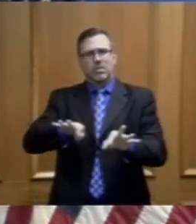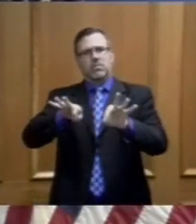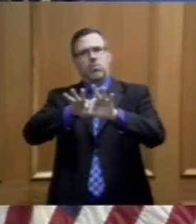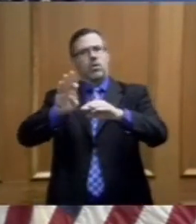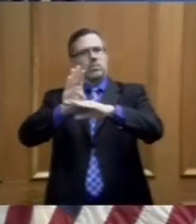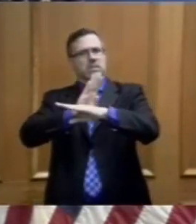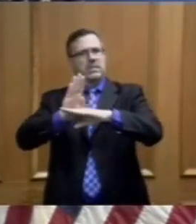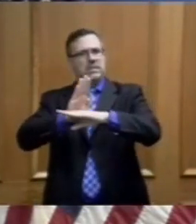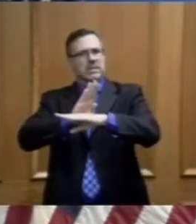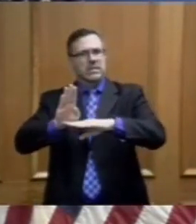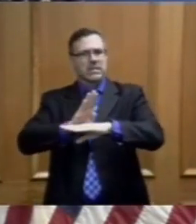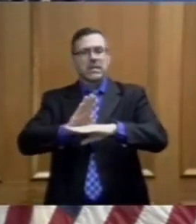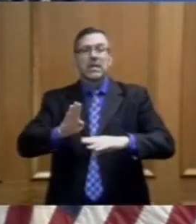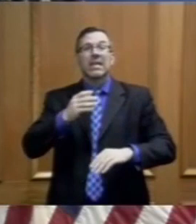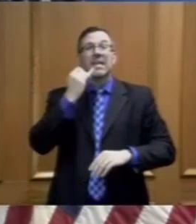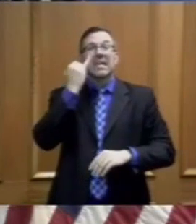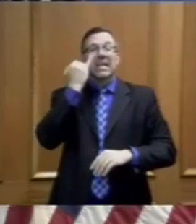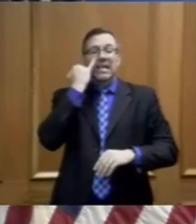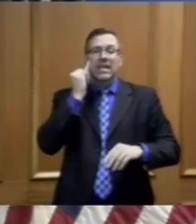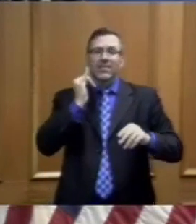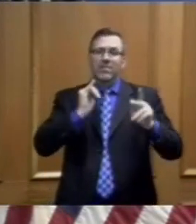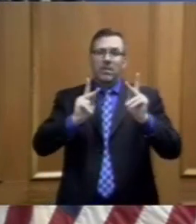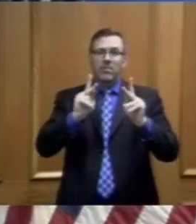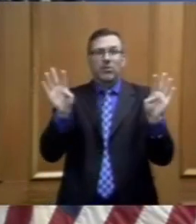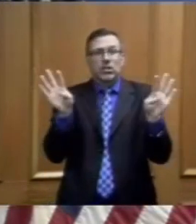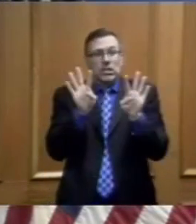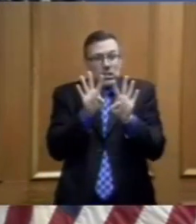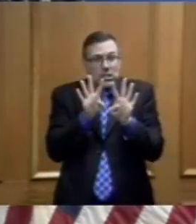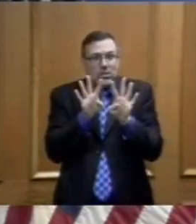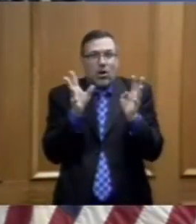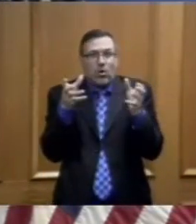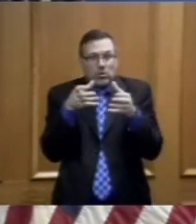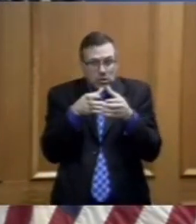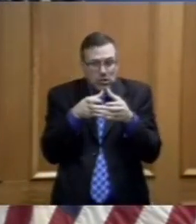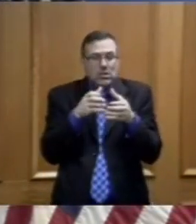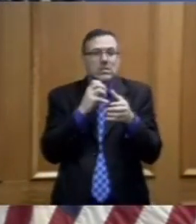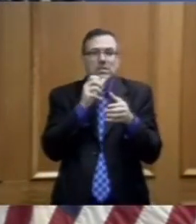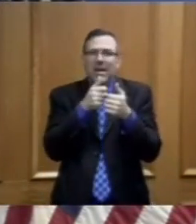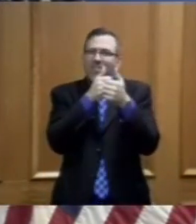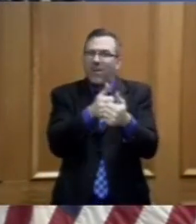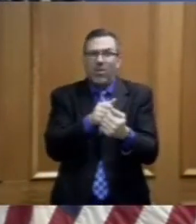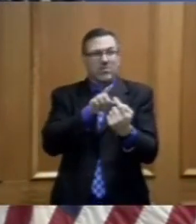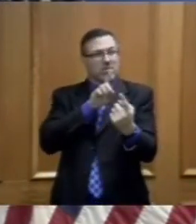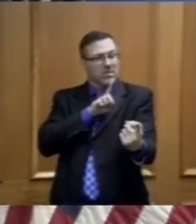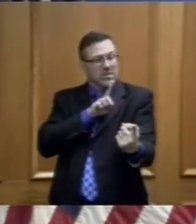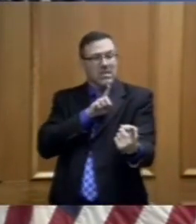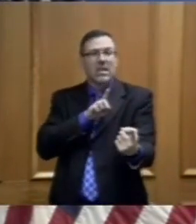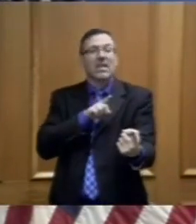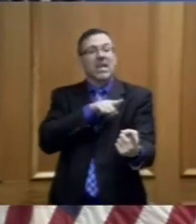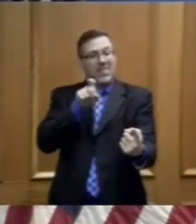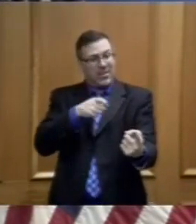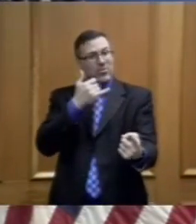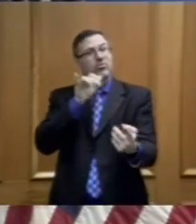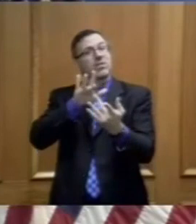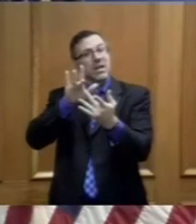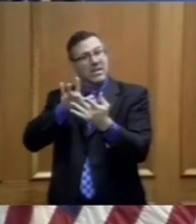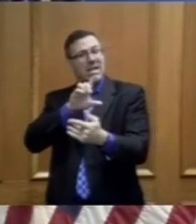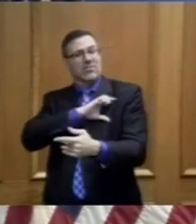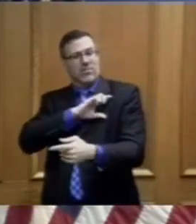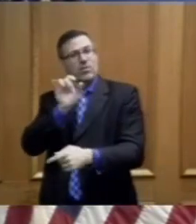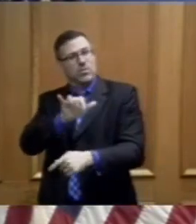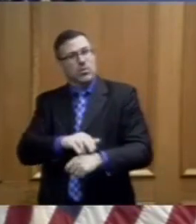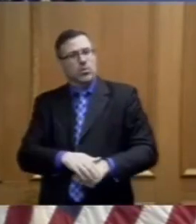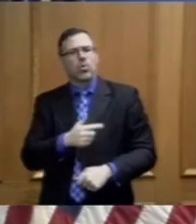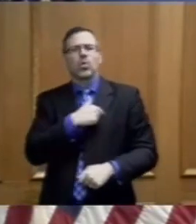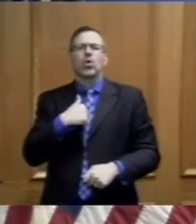that the safety of those individuals is not available, then they need to contact local law enforcement as well. We want to work